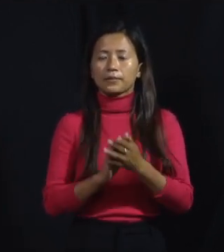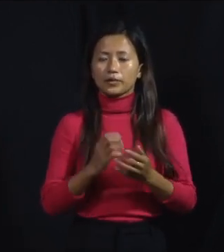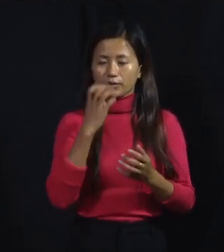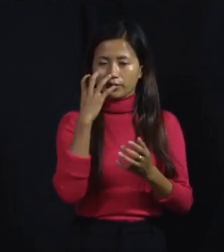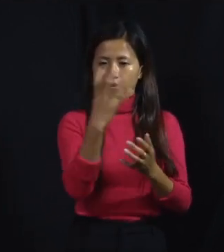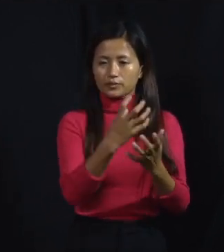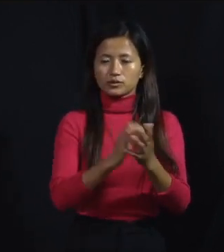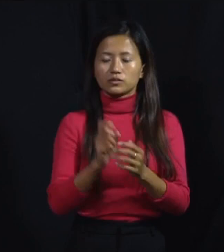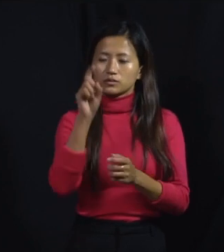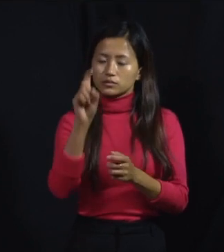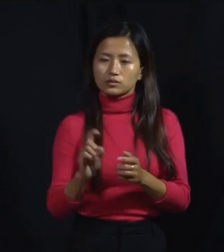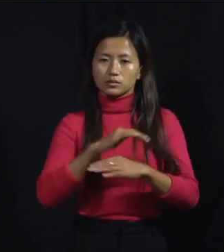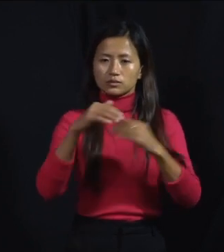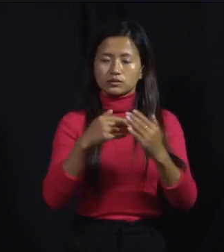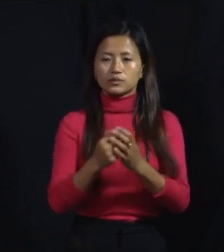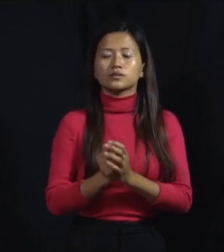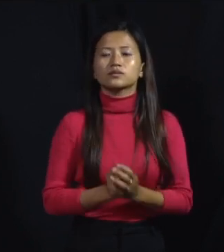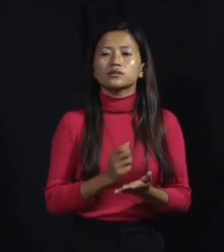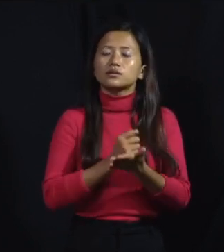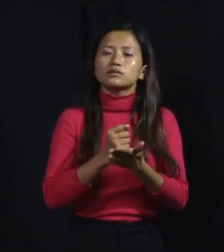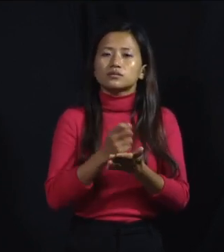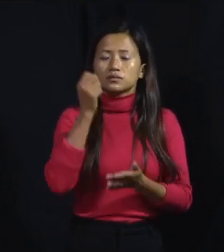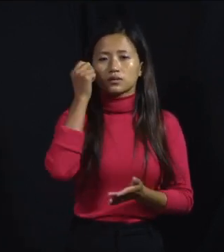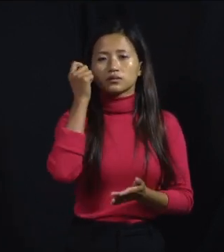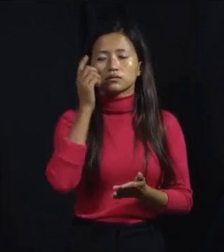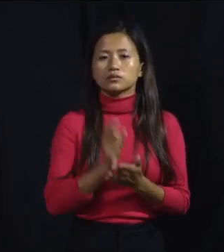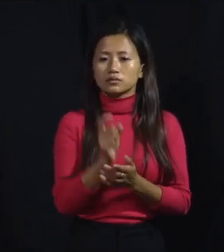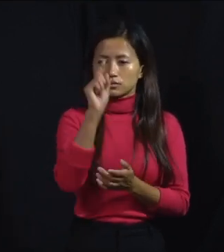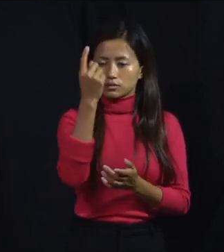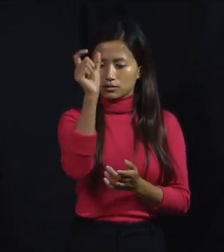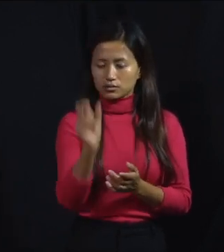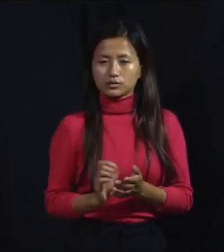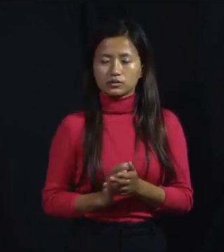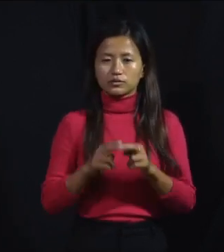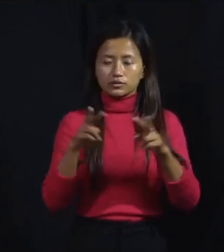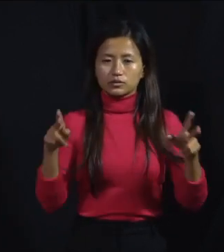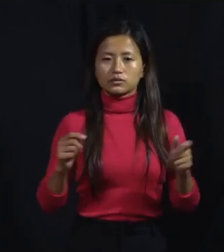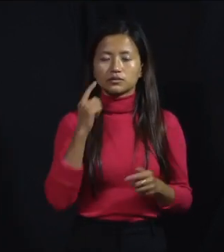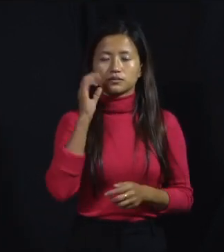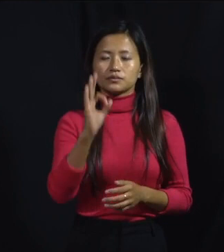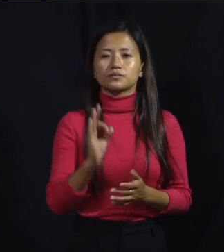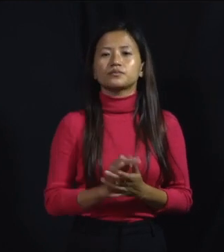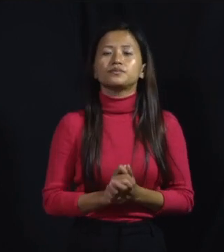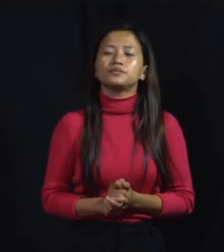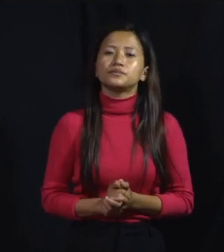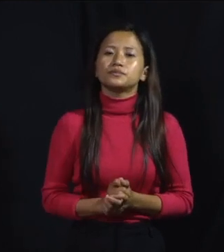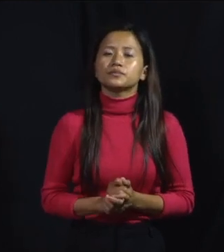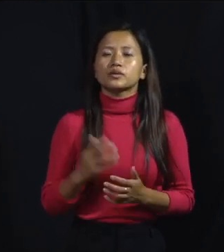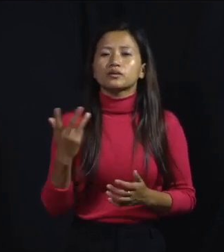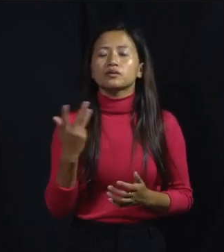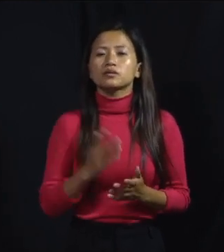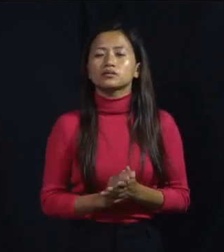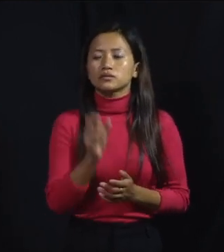cater to all your needs. That is why trying to understand the individual difference is important. So now, how is